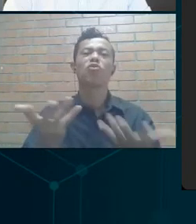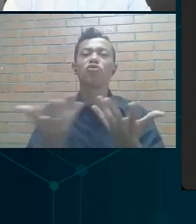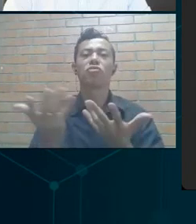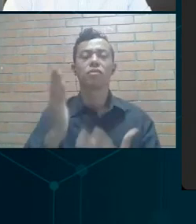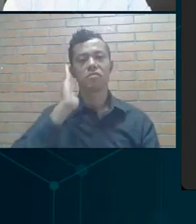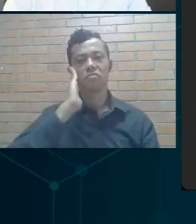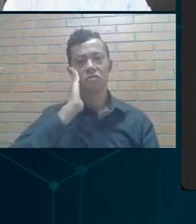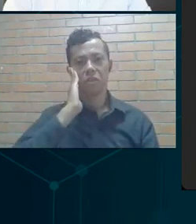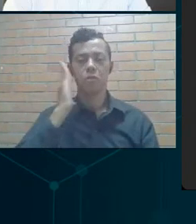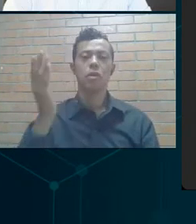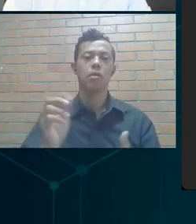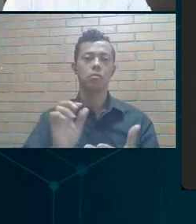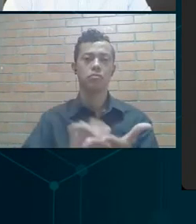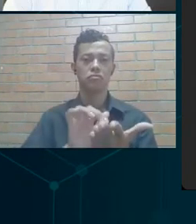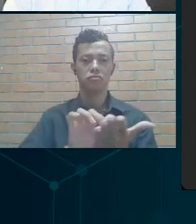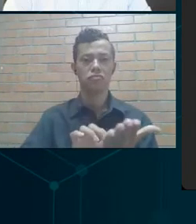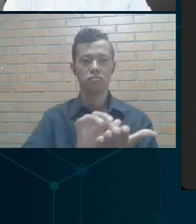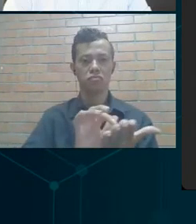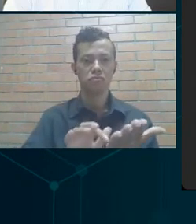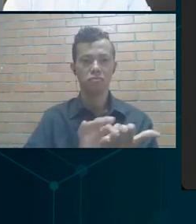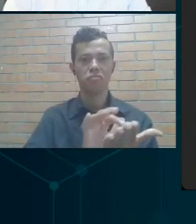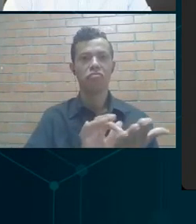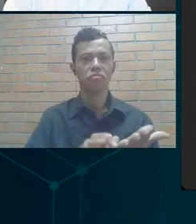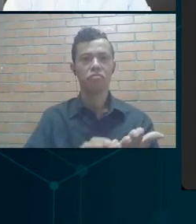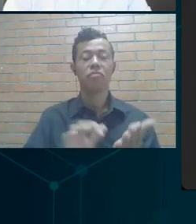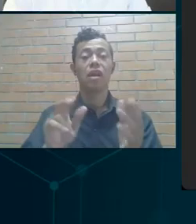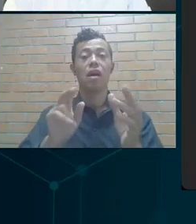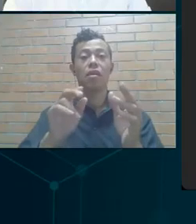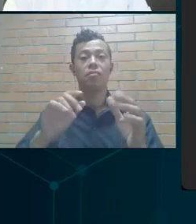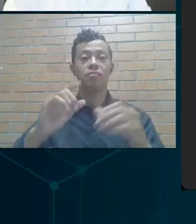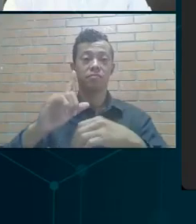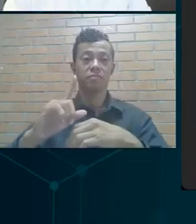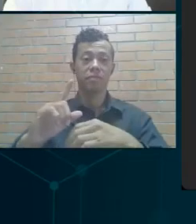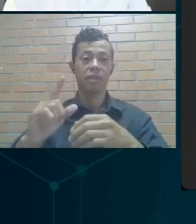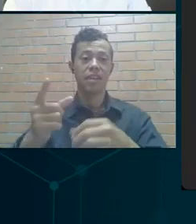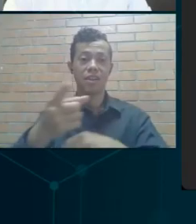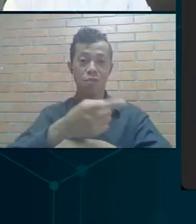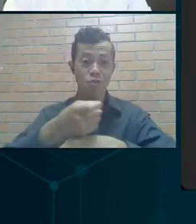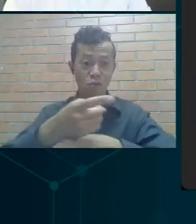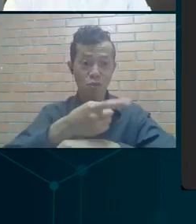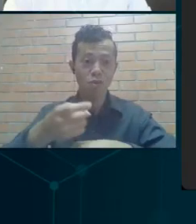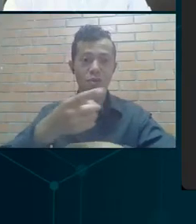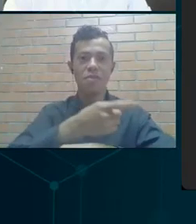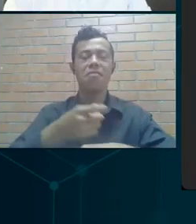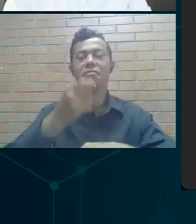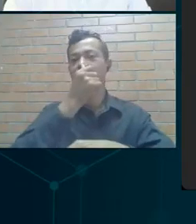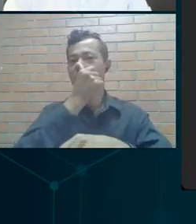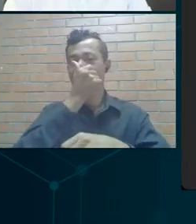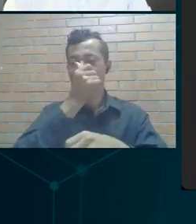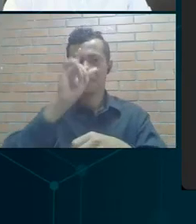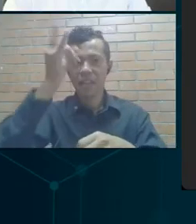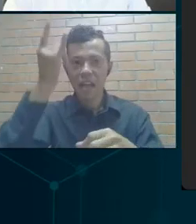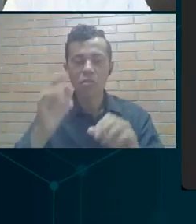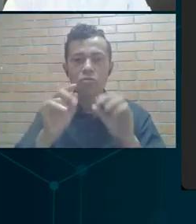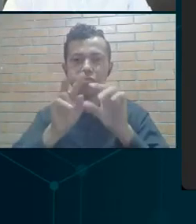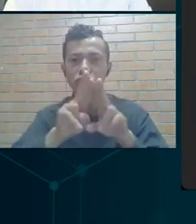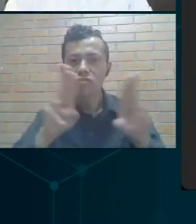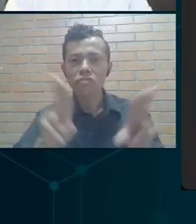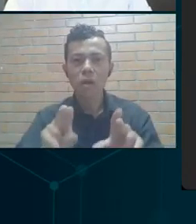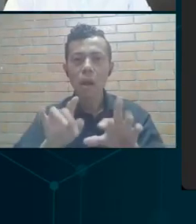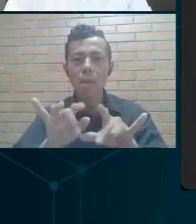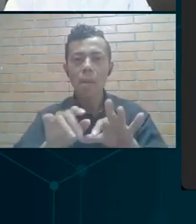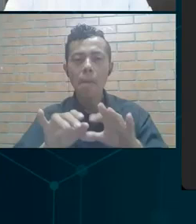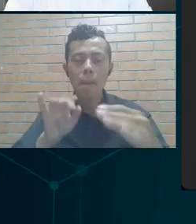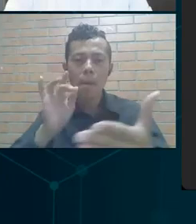takes you to a device somewhere across the world, and you can issue commands, and also you can ask for data to